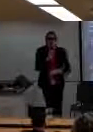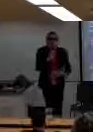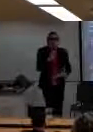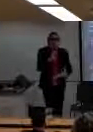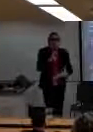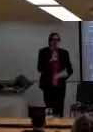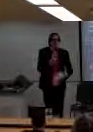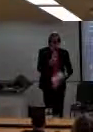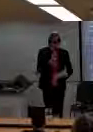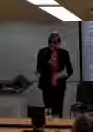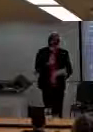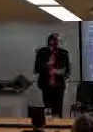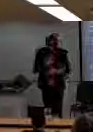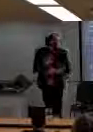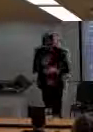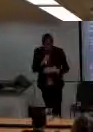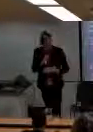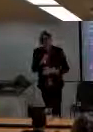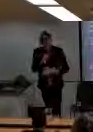Cammaerts.